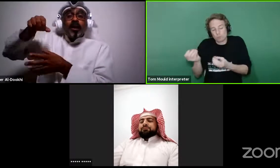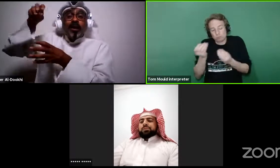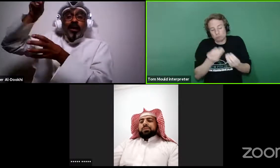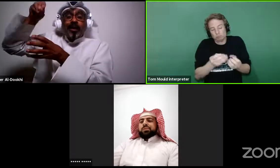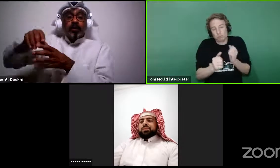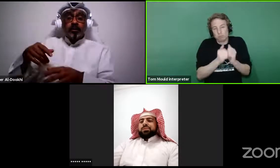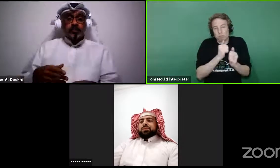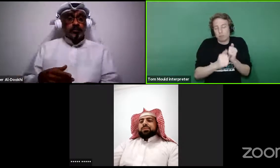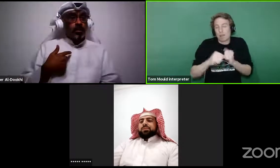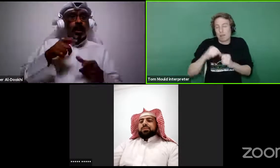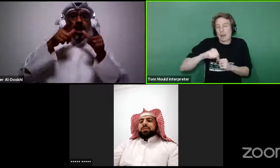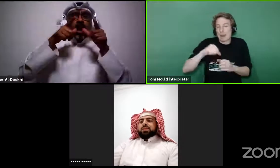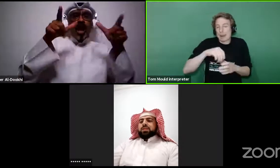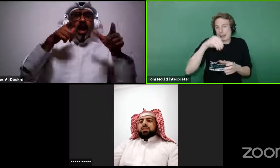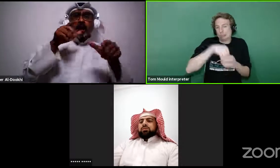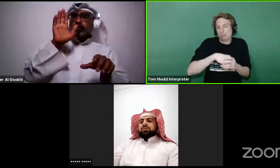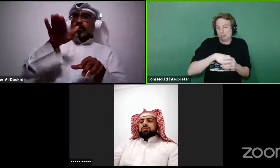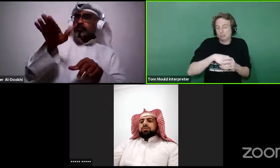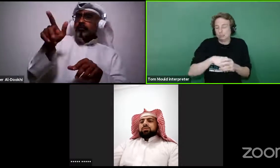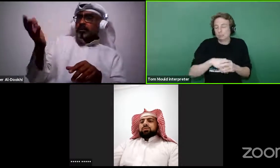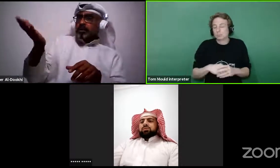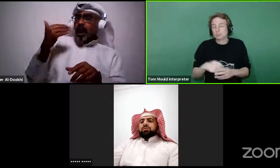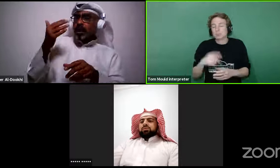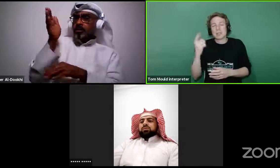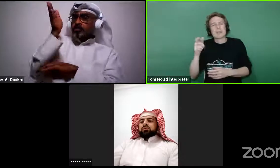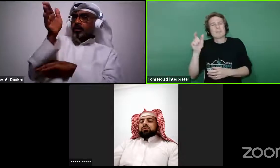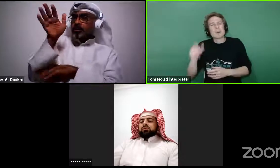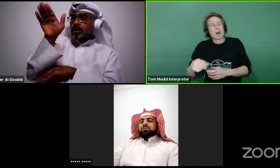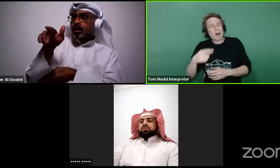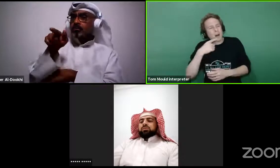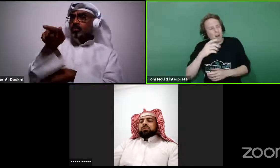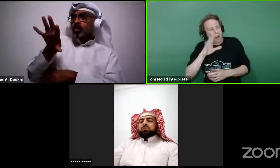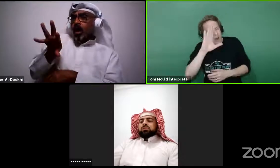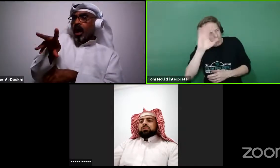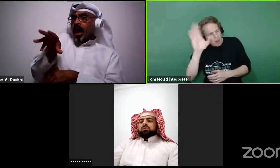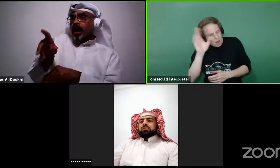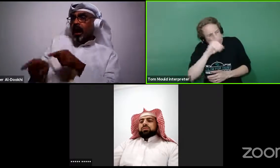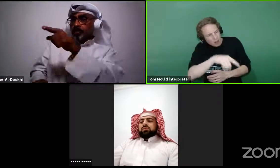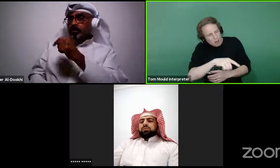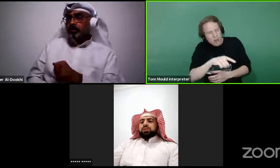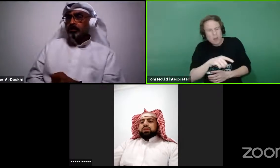O you in the caravan, surely you are thieves.